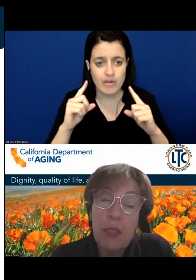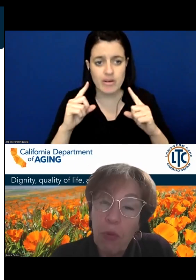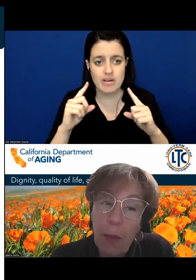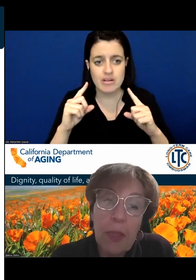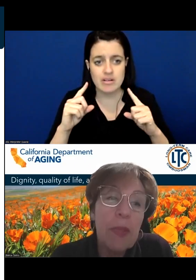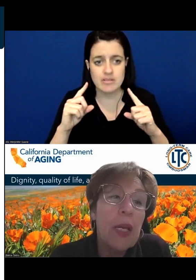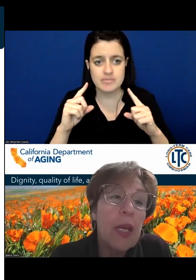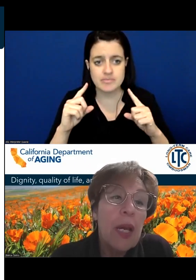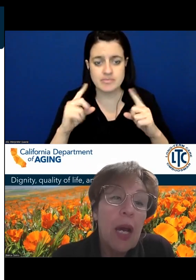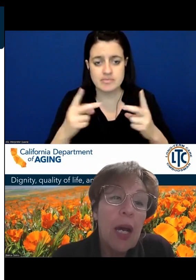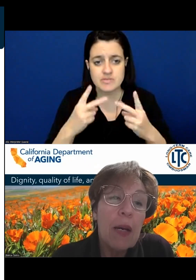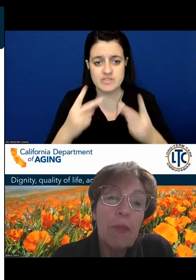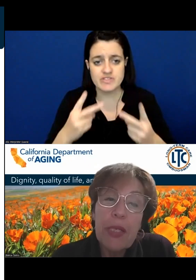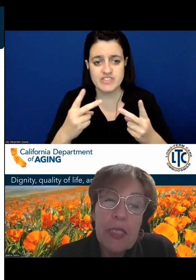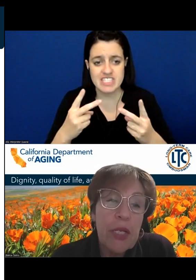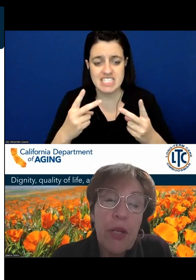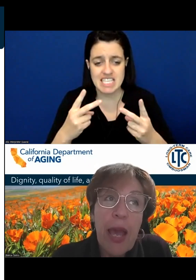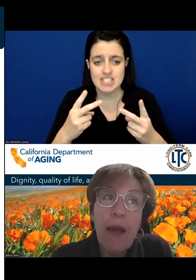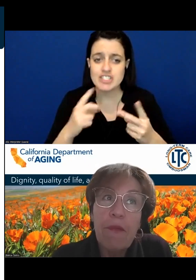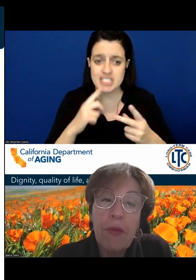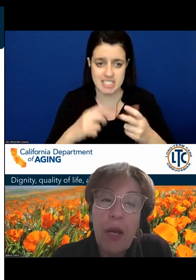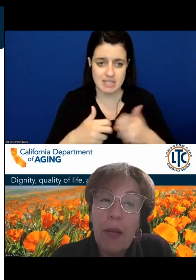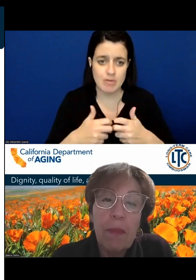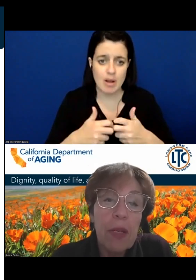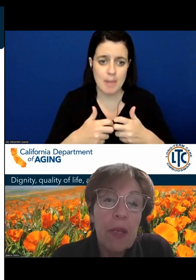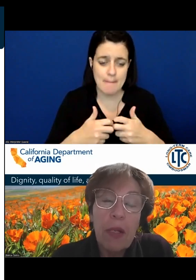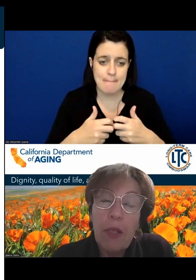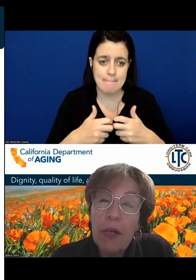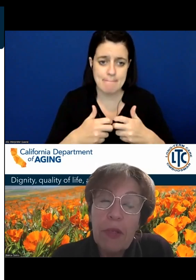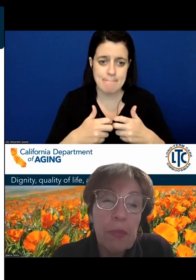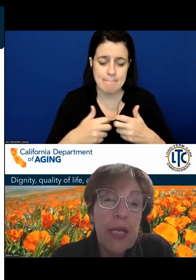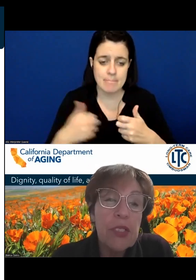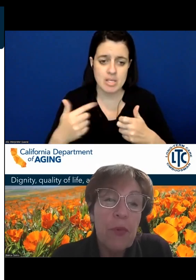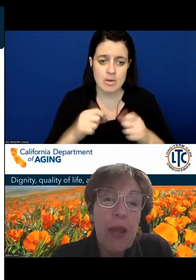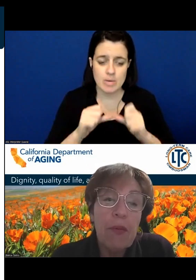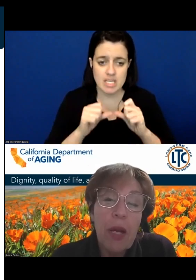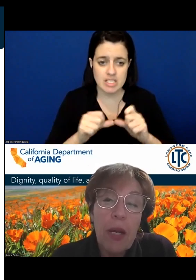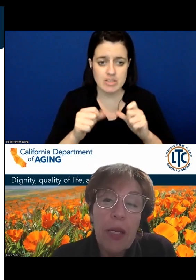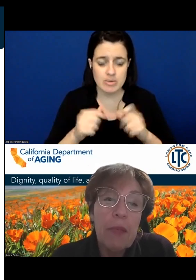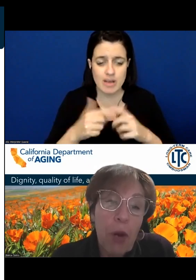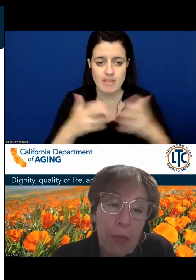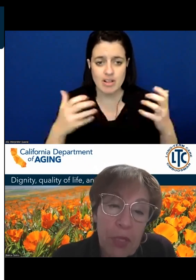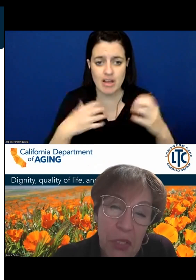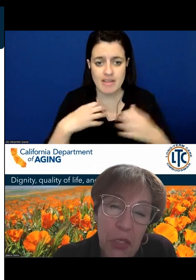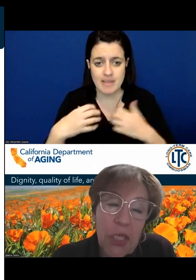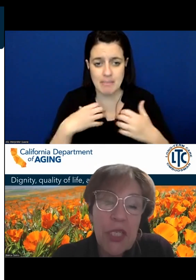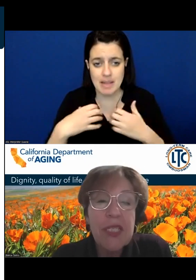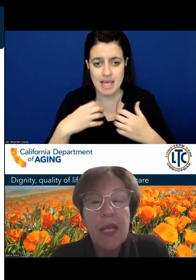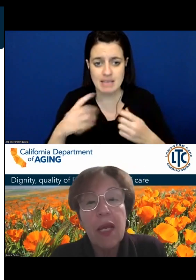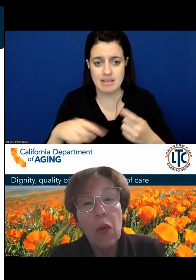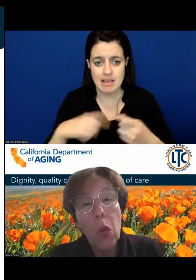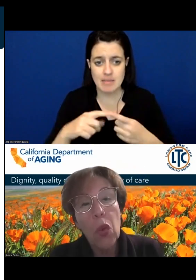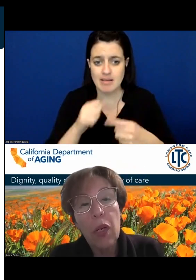visitation is a problem. We continue to have a lot of complaints around improper